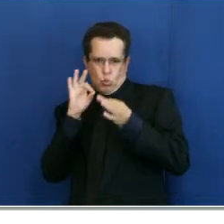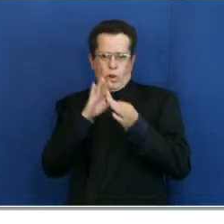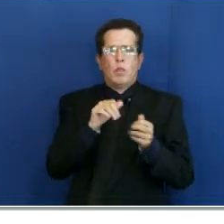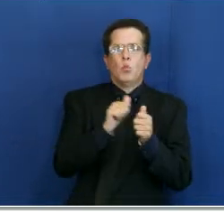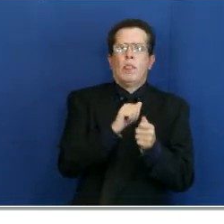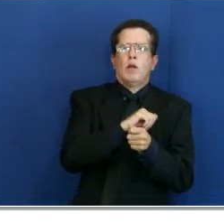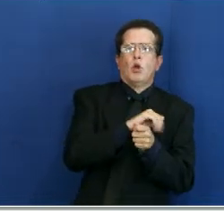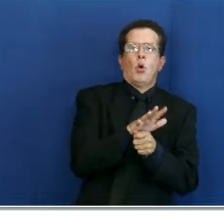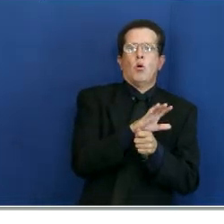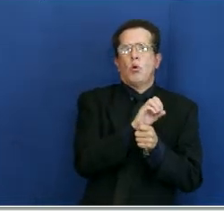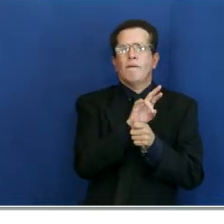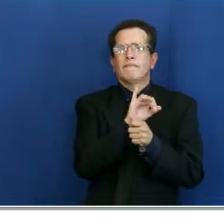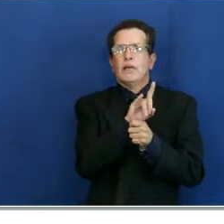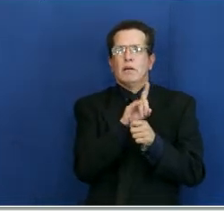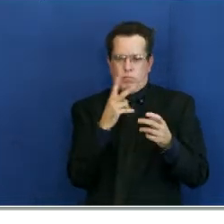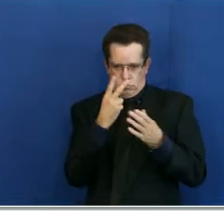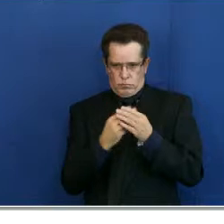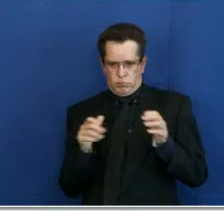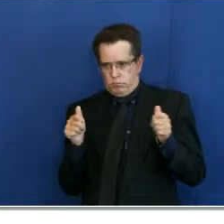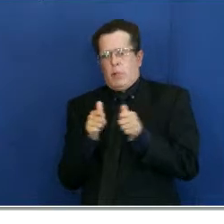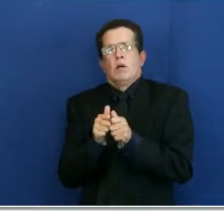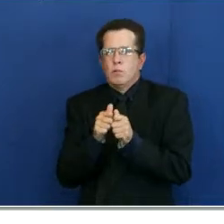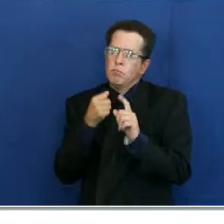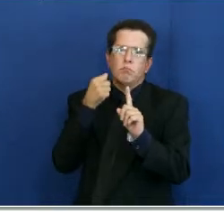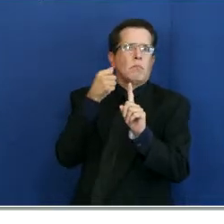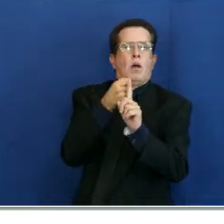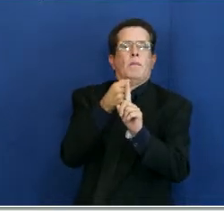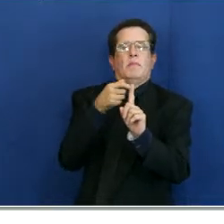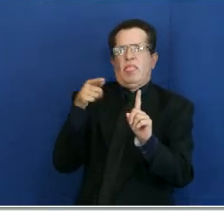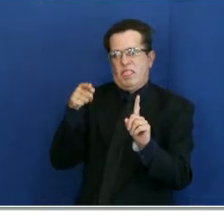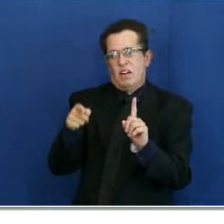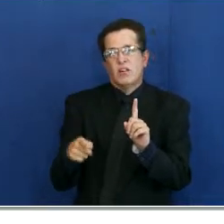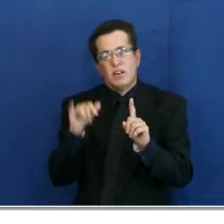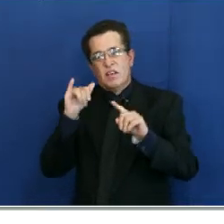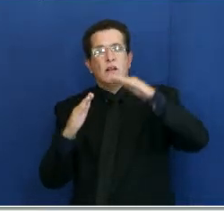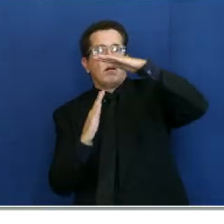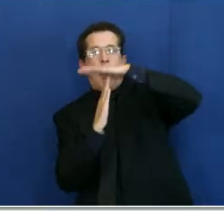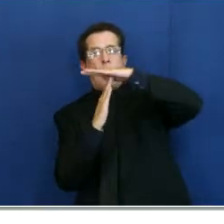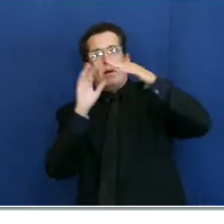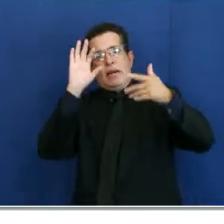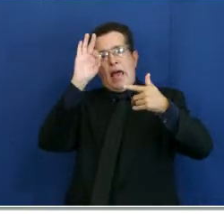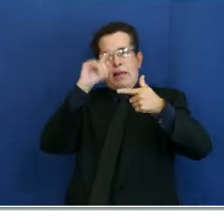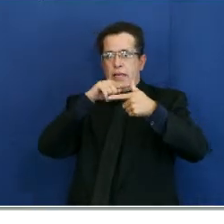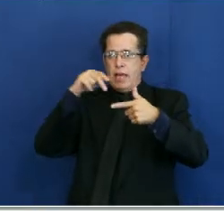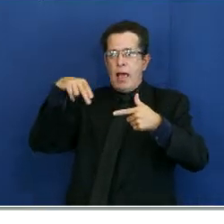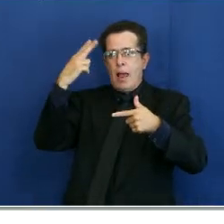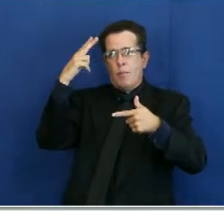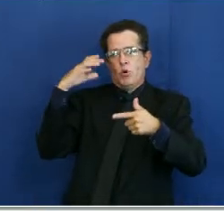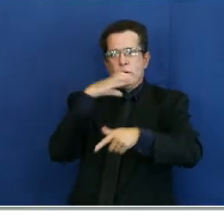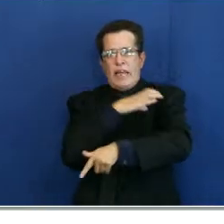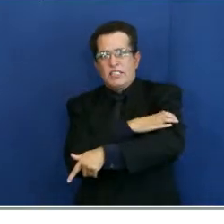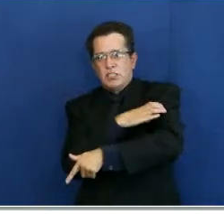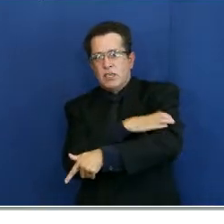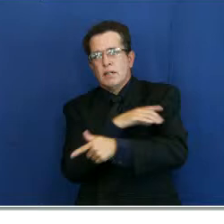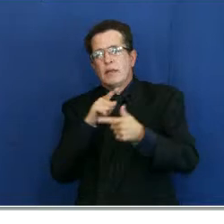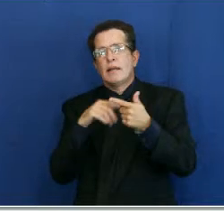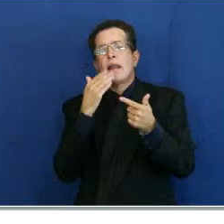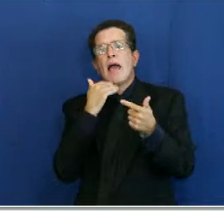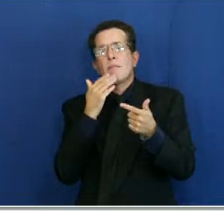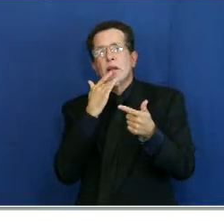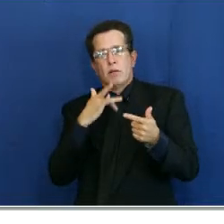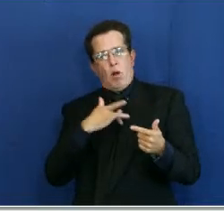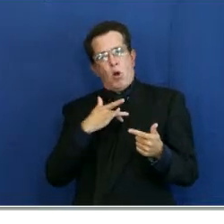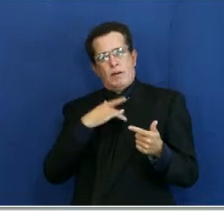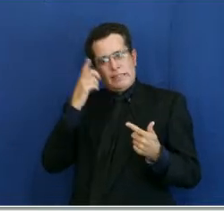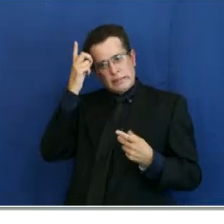with COVID-19 deaths. The top 5 conditions include hypertension, diabetes,